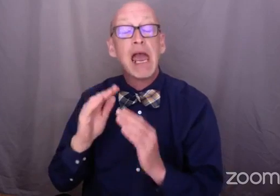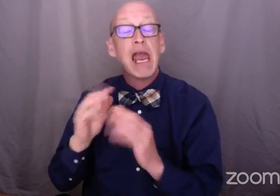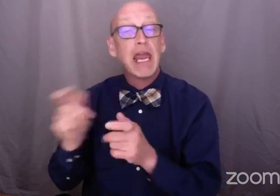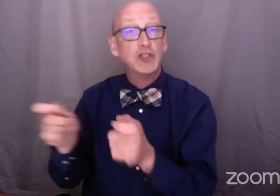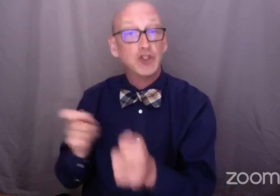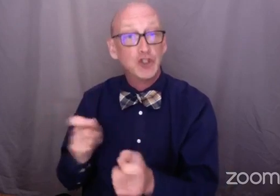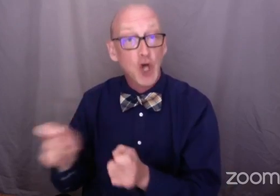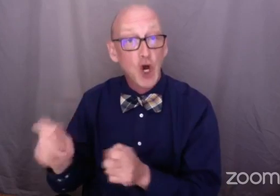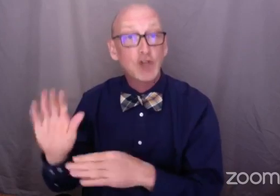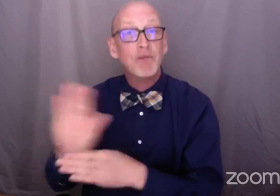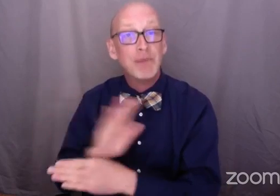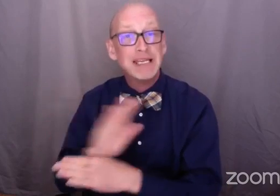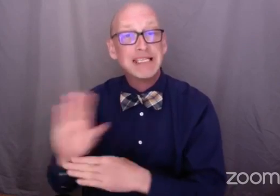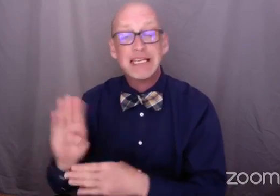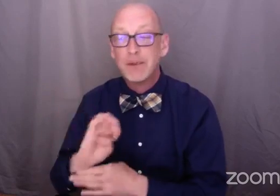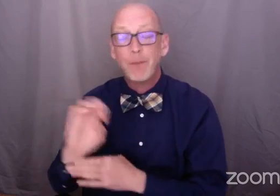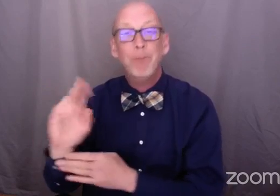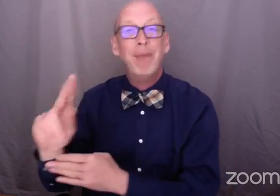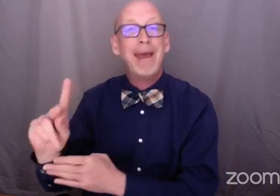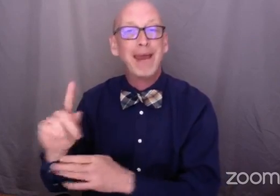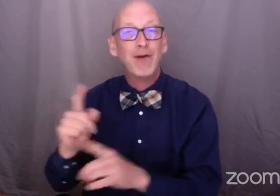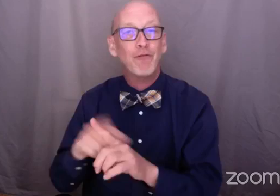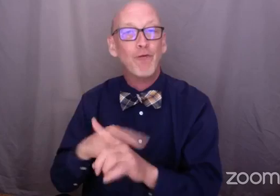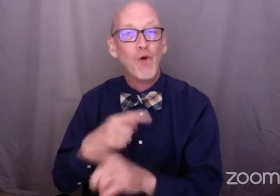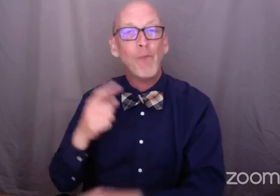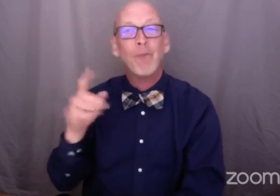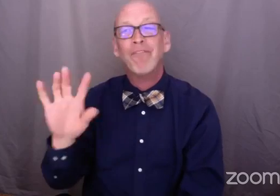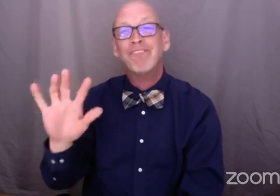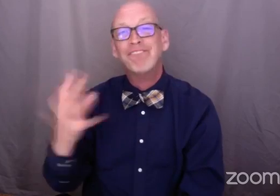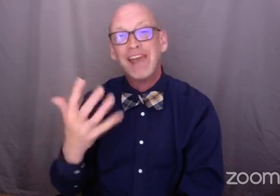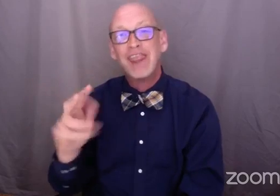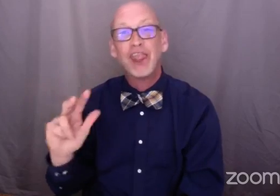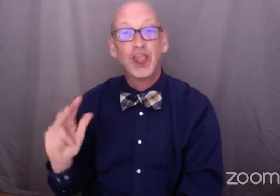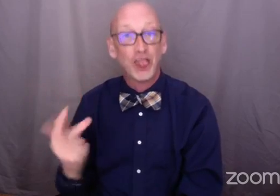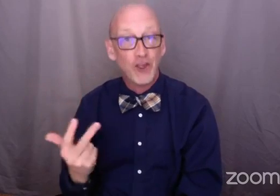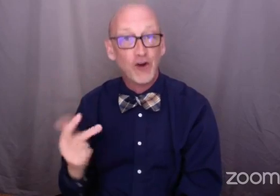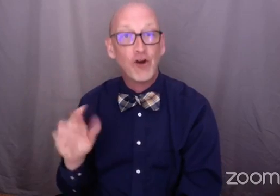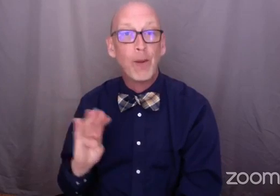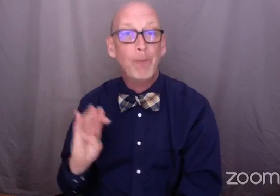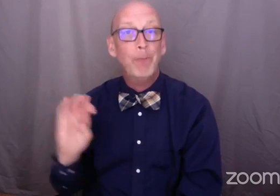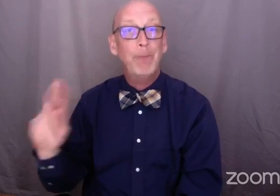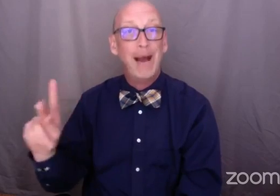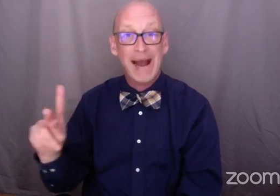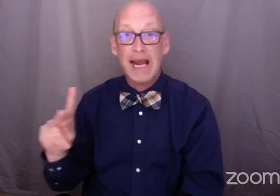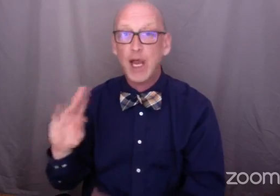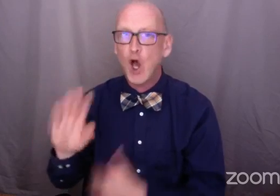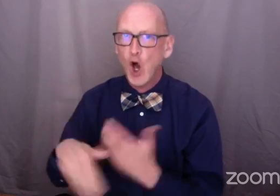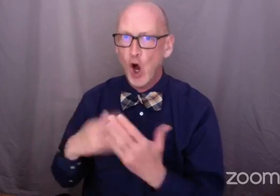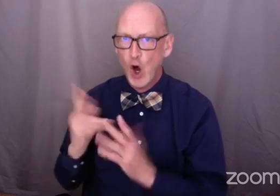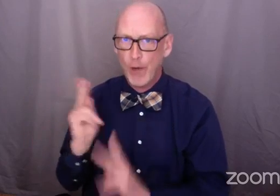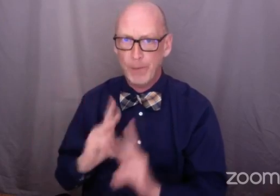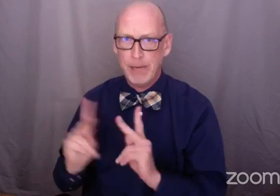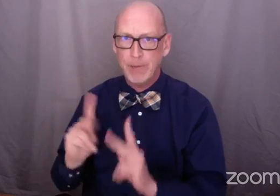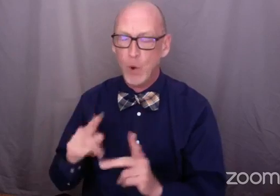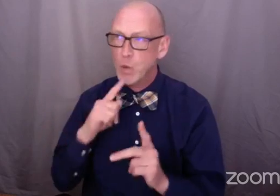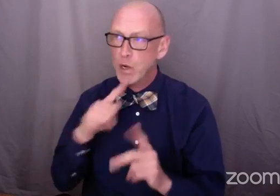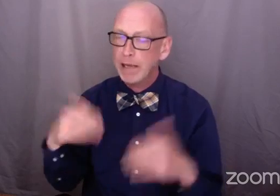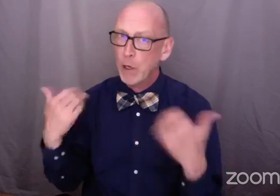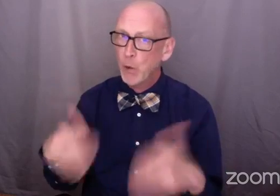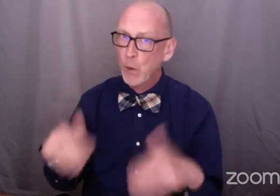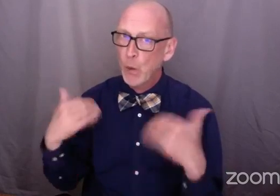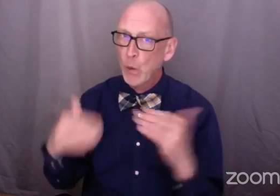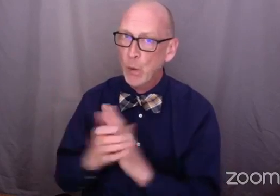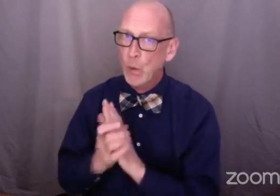my best to shorten these folks' bios because all of them are quite accomplished. Kala oversees the strategic